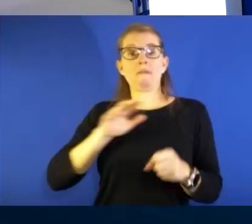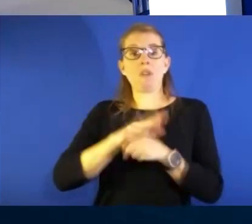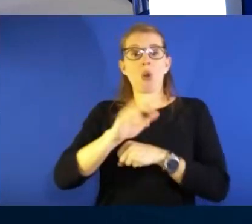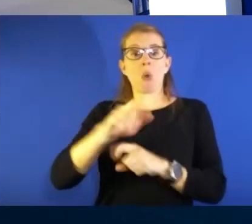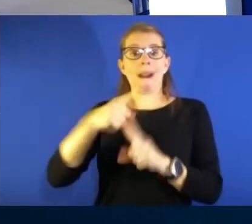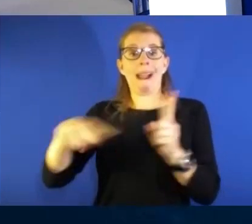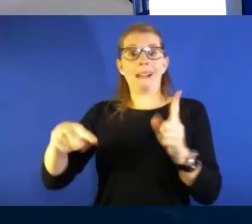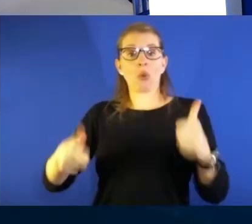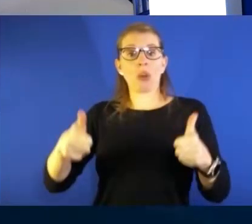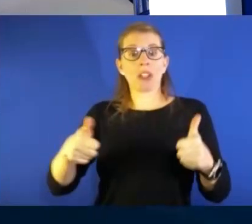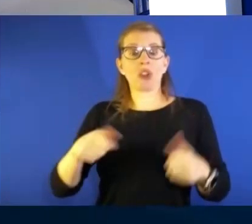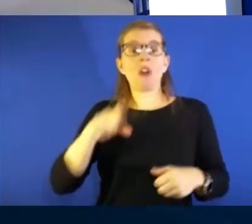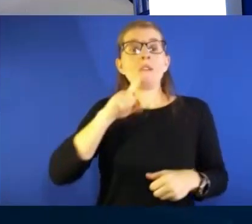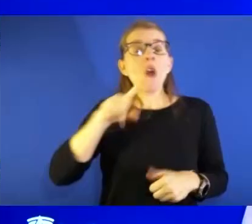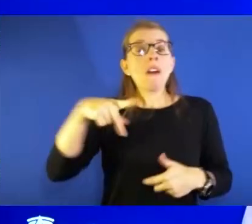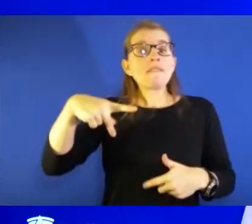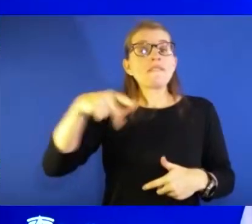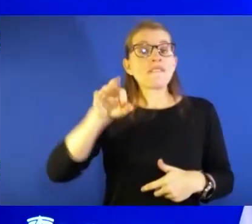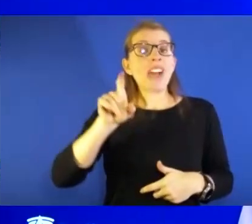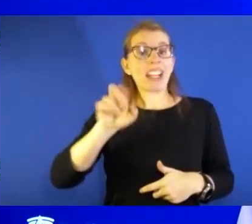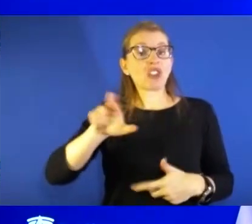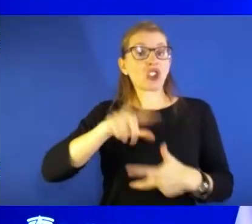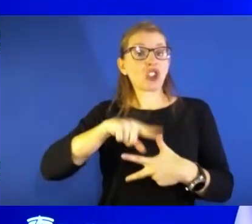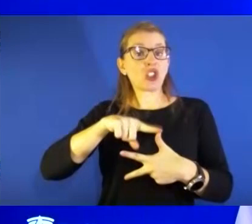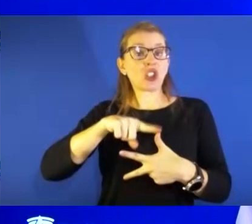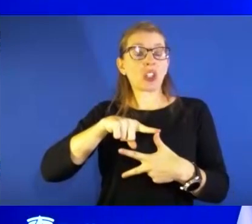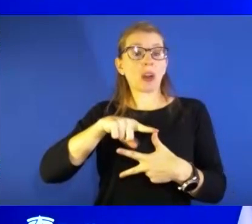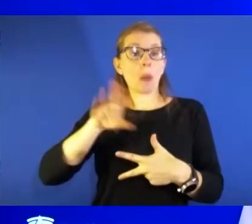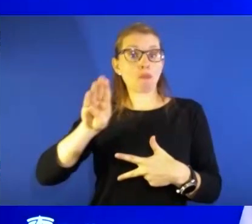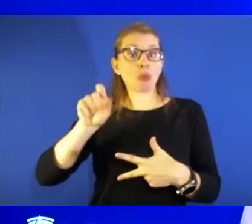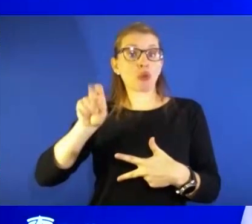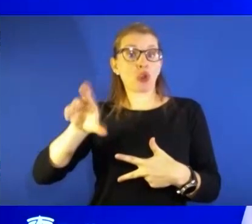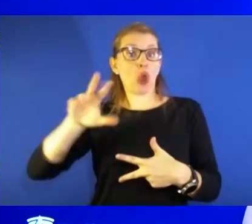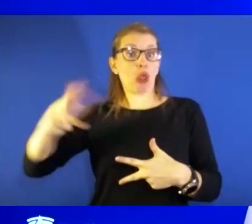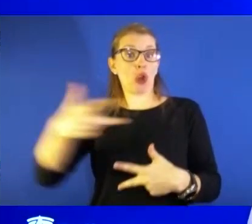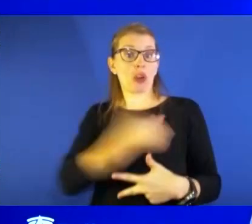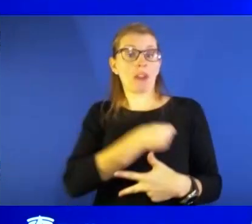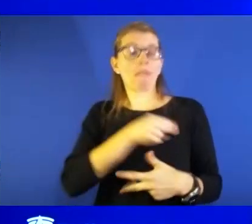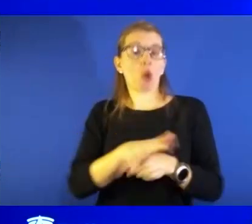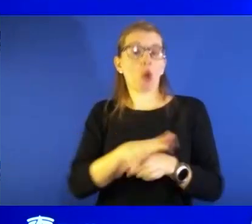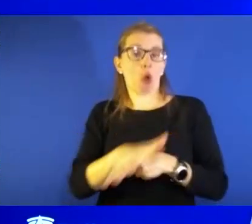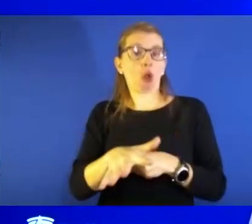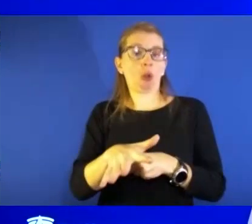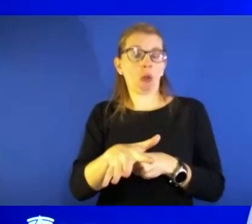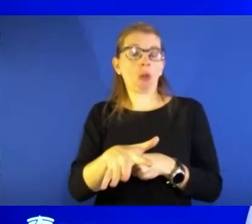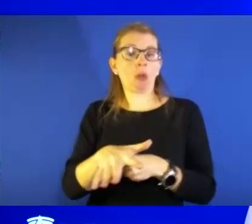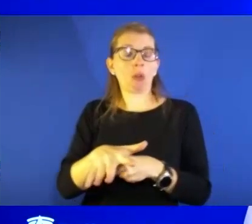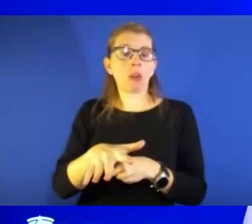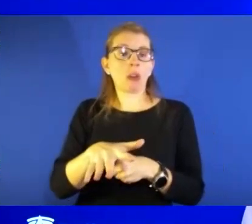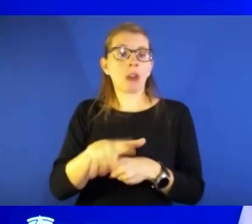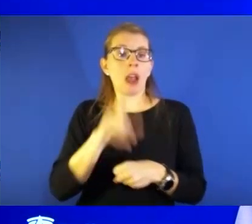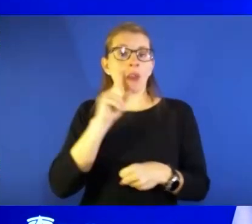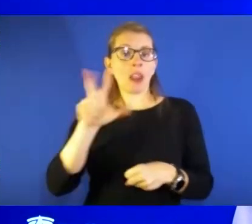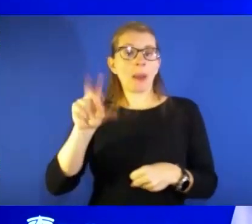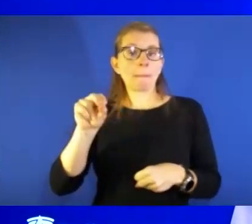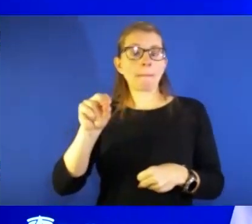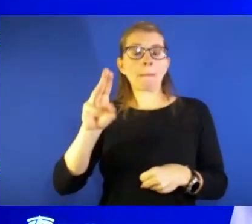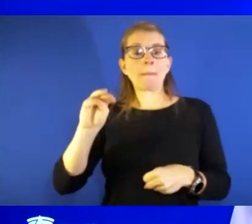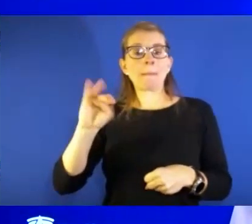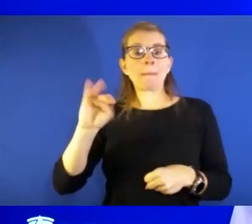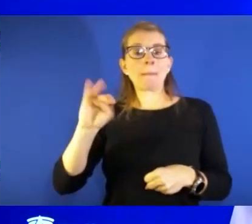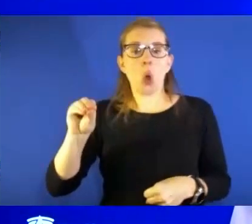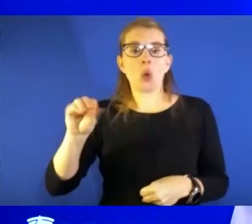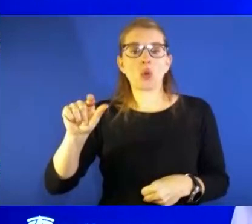So for Pfizer, the booster or third dose is the full dose, which I believe is 30 micrograms.